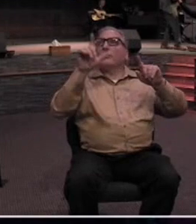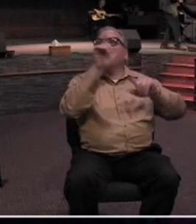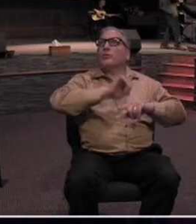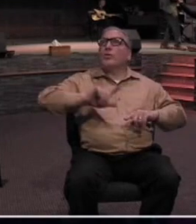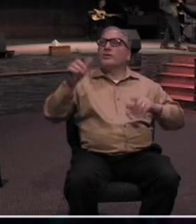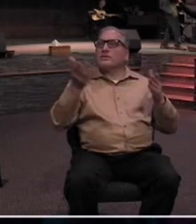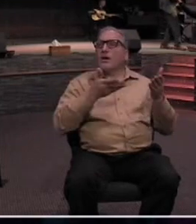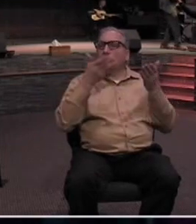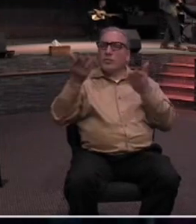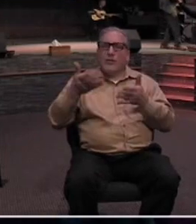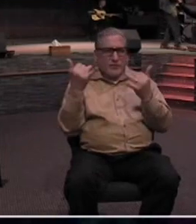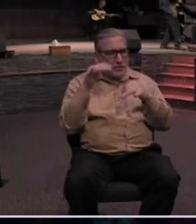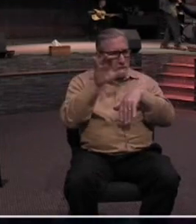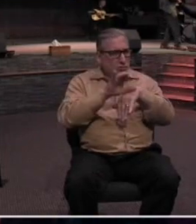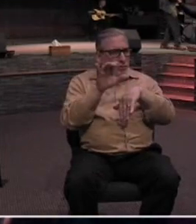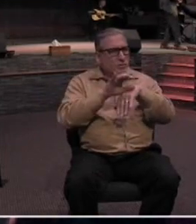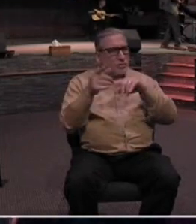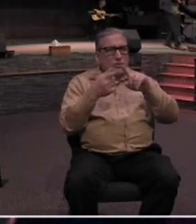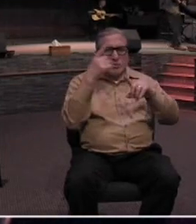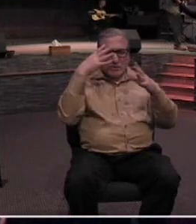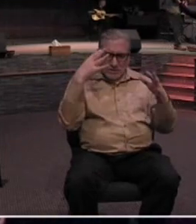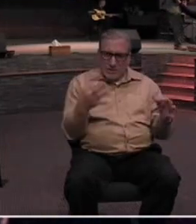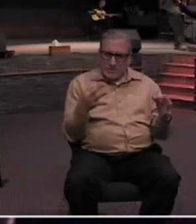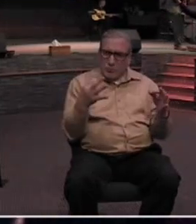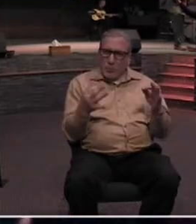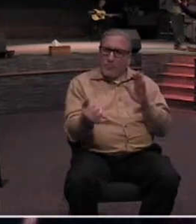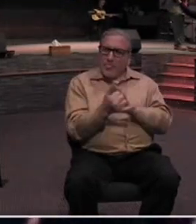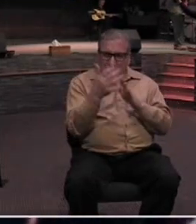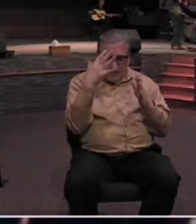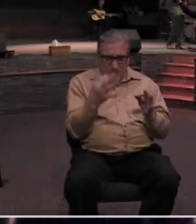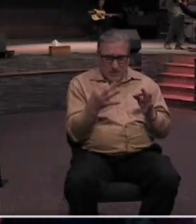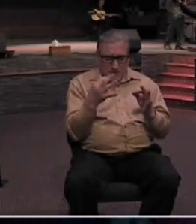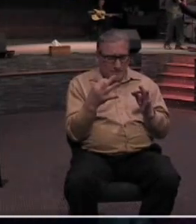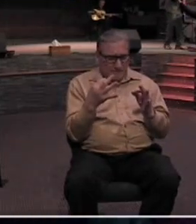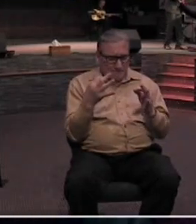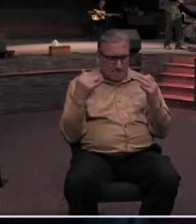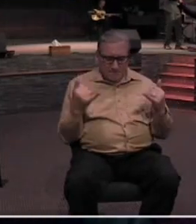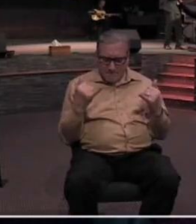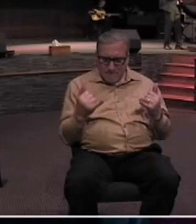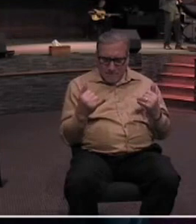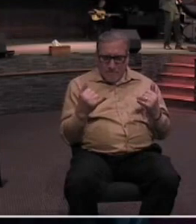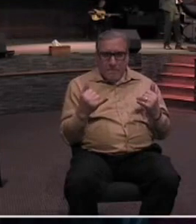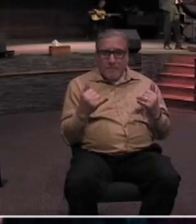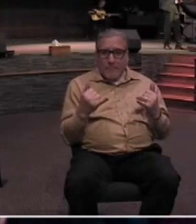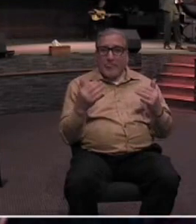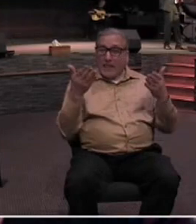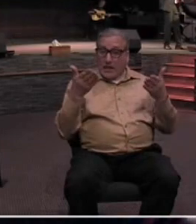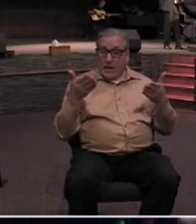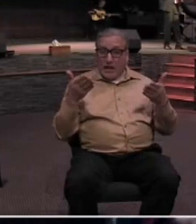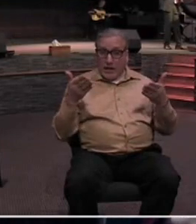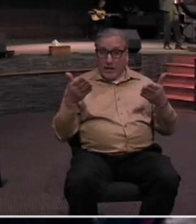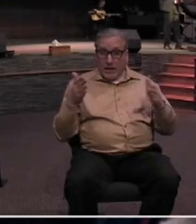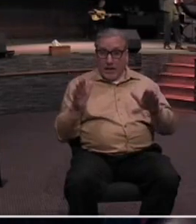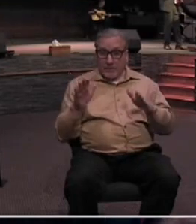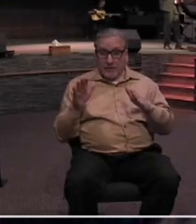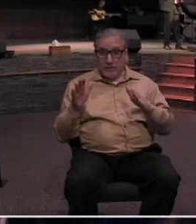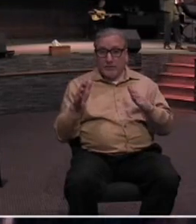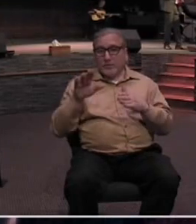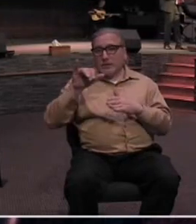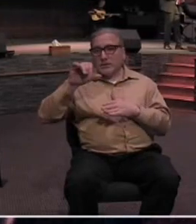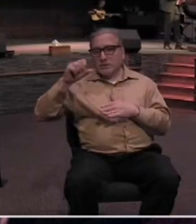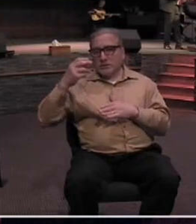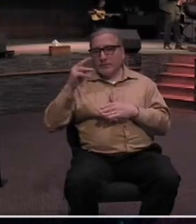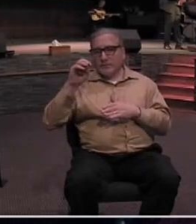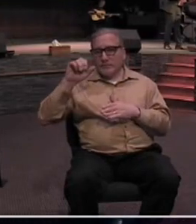to a decision. And that decision is this. Either allow the Ishmaelites of your life,